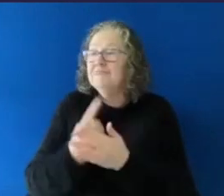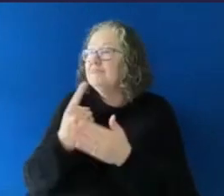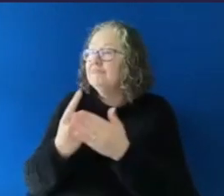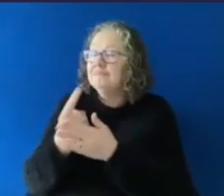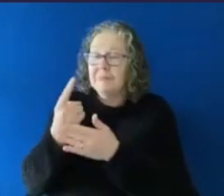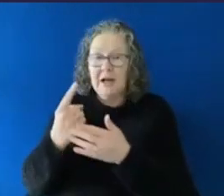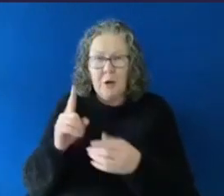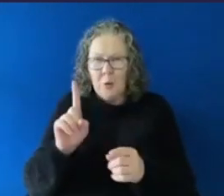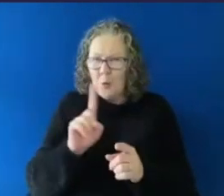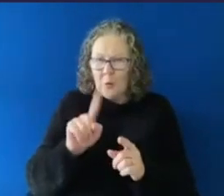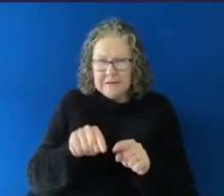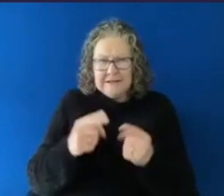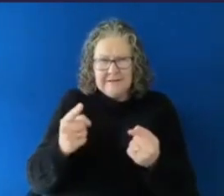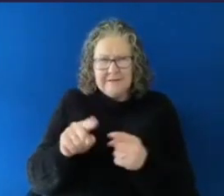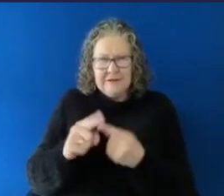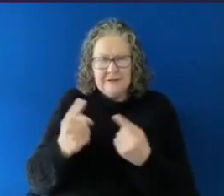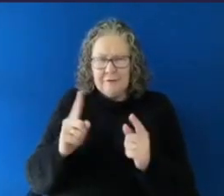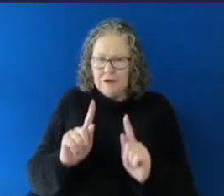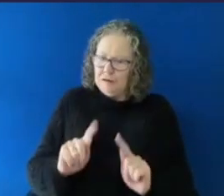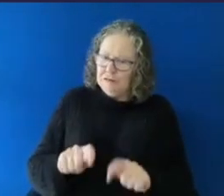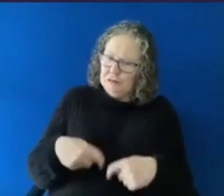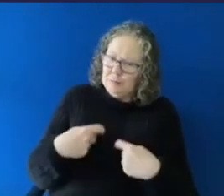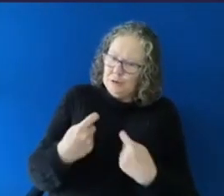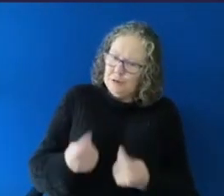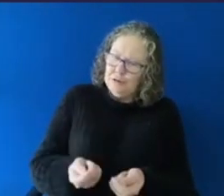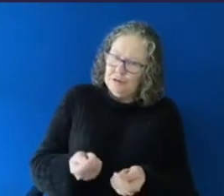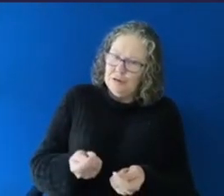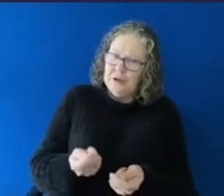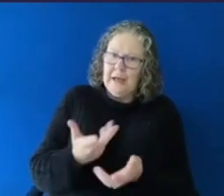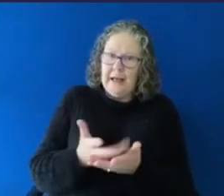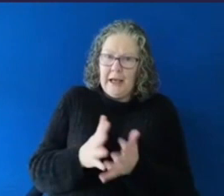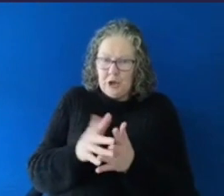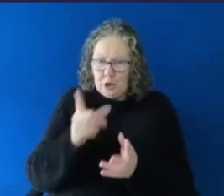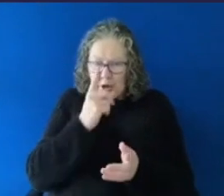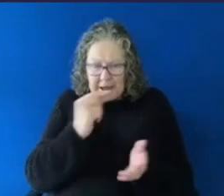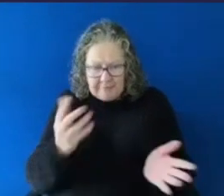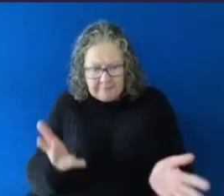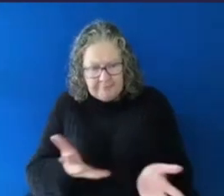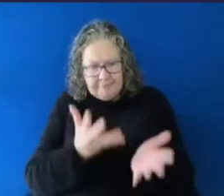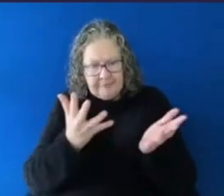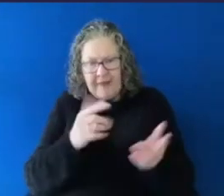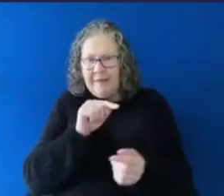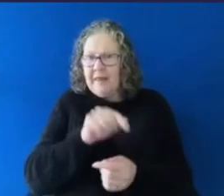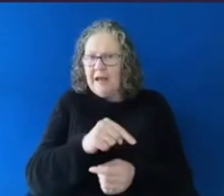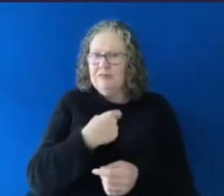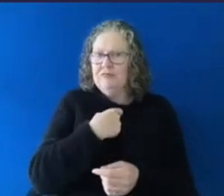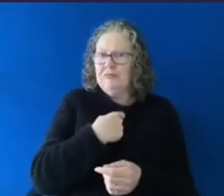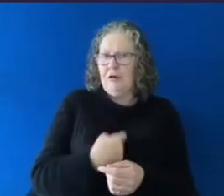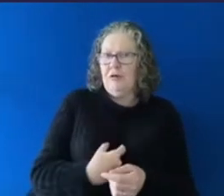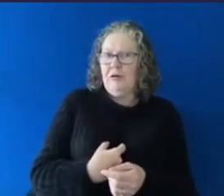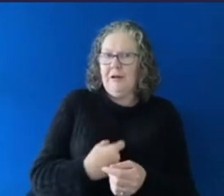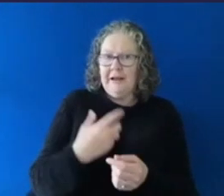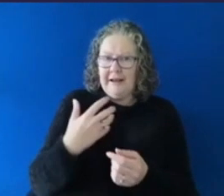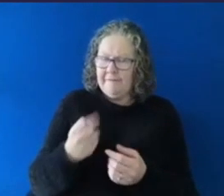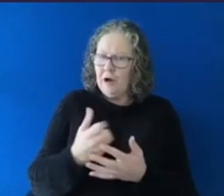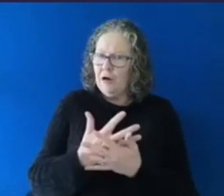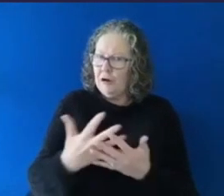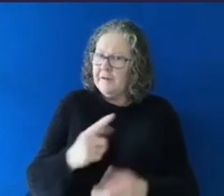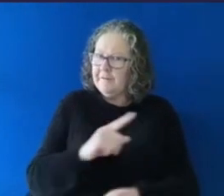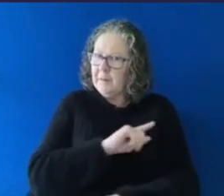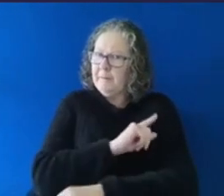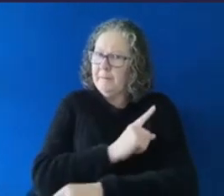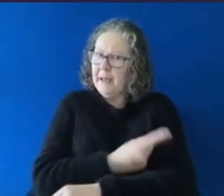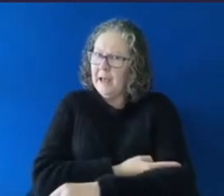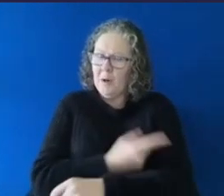can make, and how do you name those roles? That's just, there's so much power in that coming